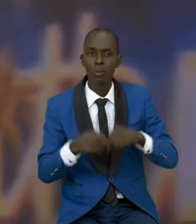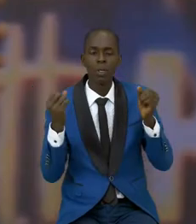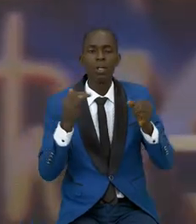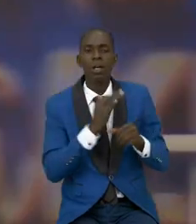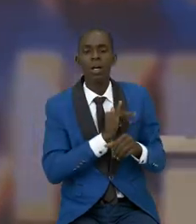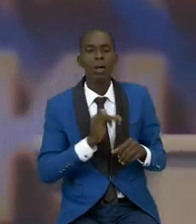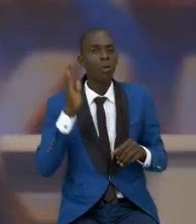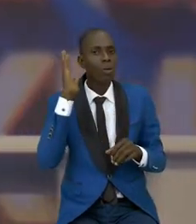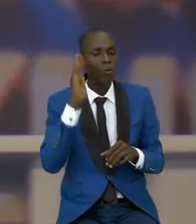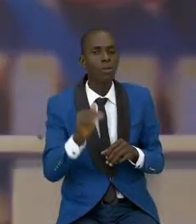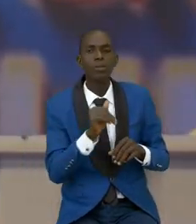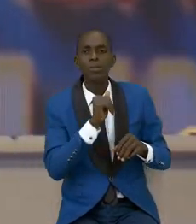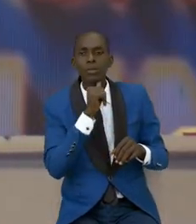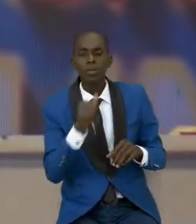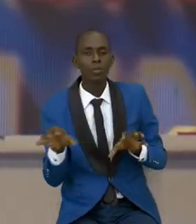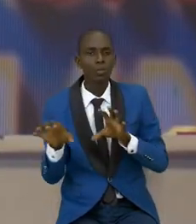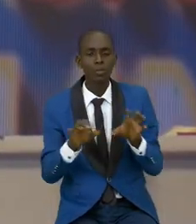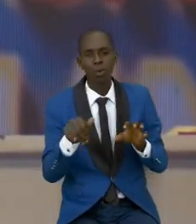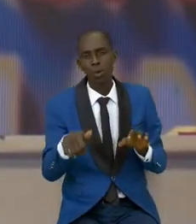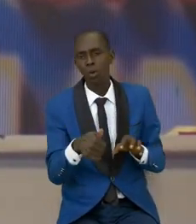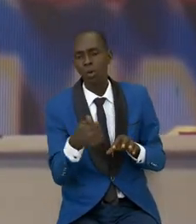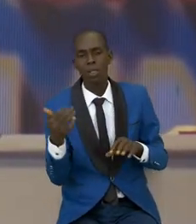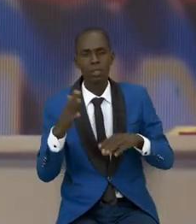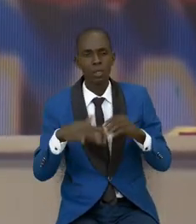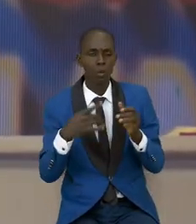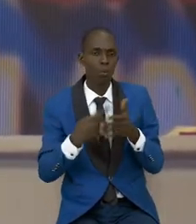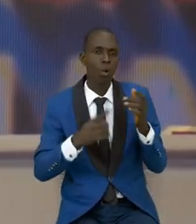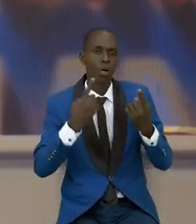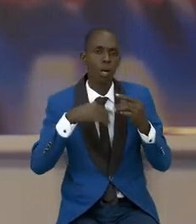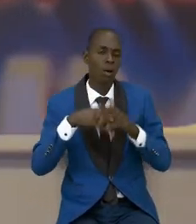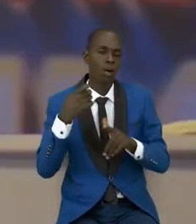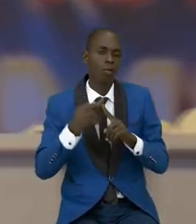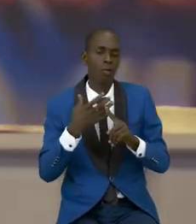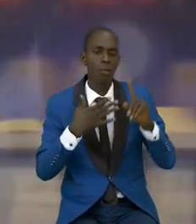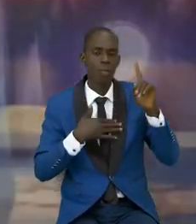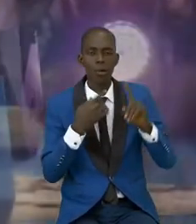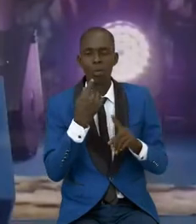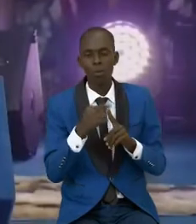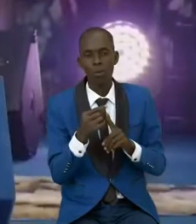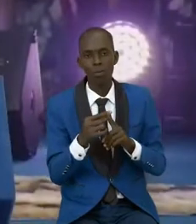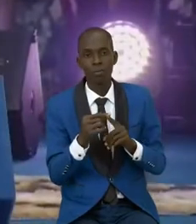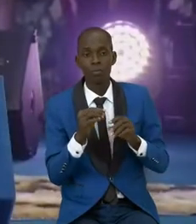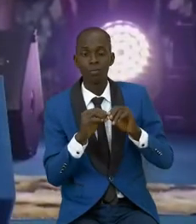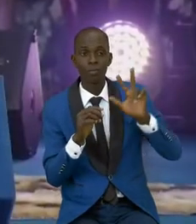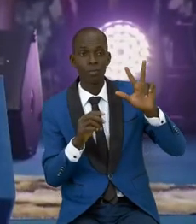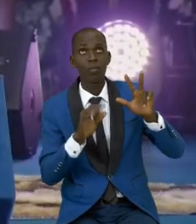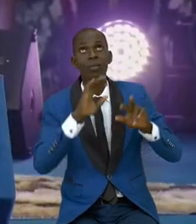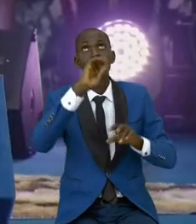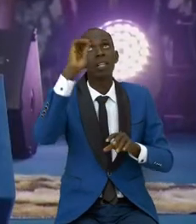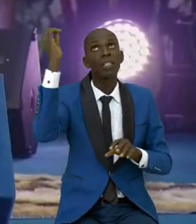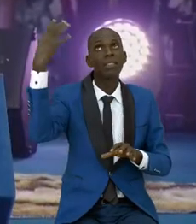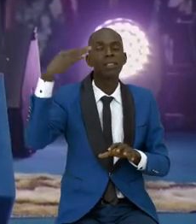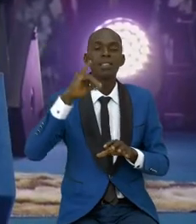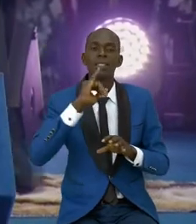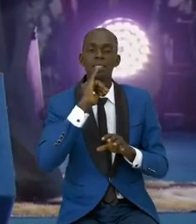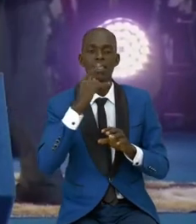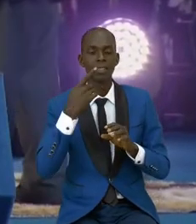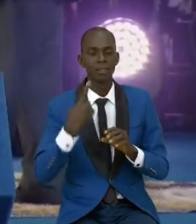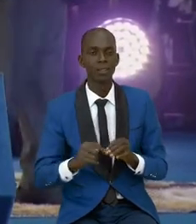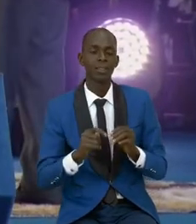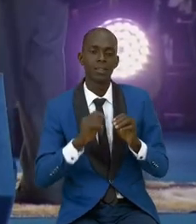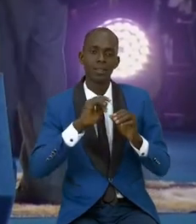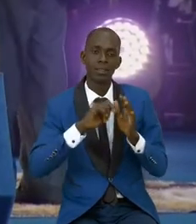my mouth. The word is the key. Grace is the key. Let us come boldly to